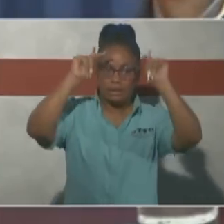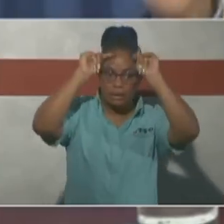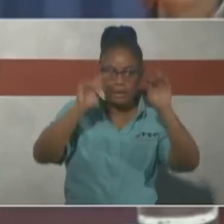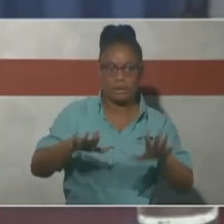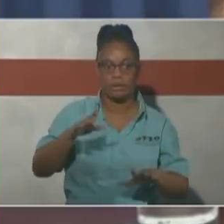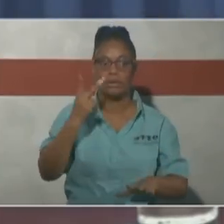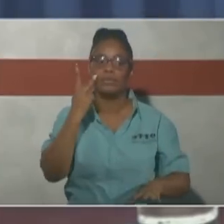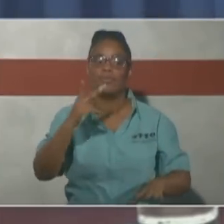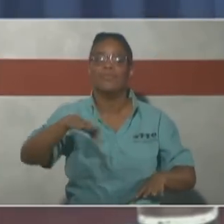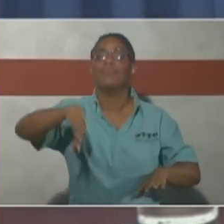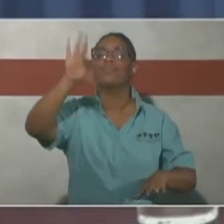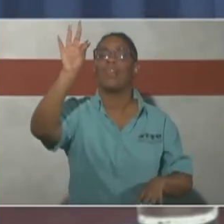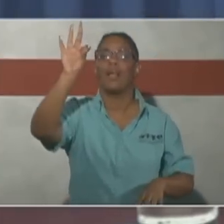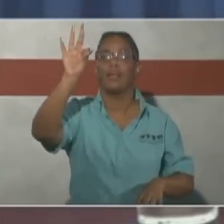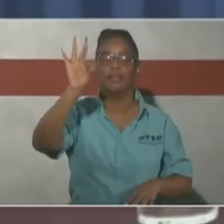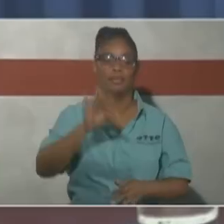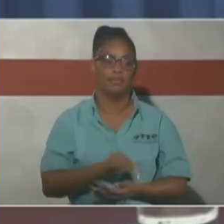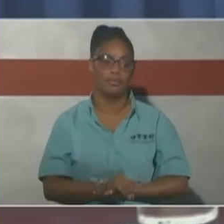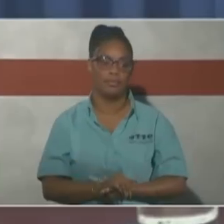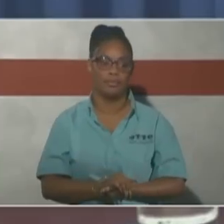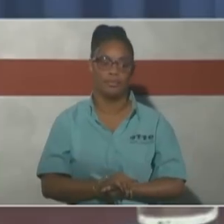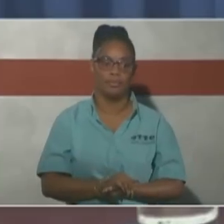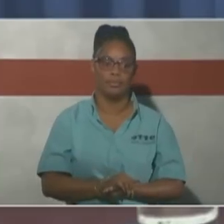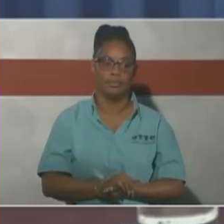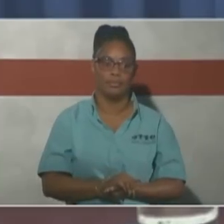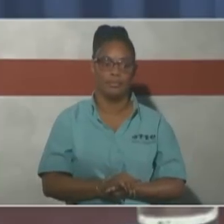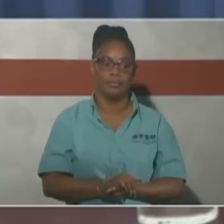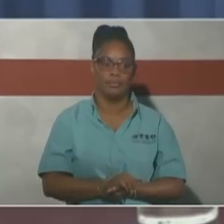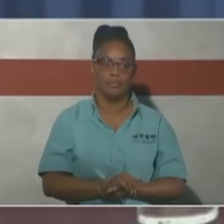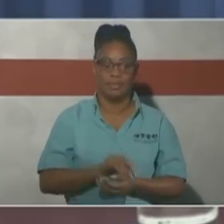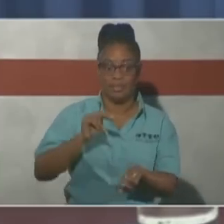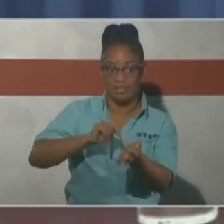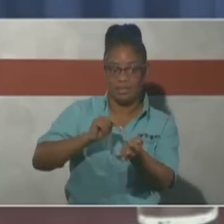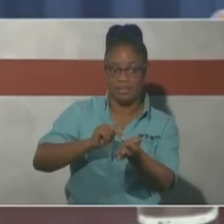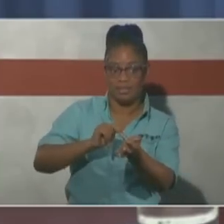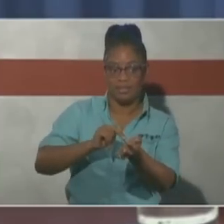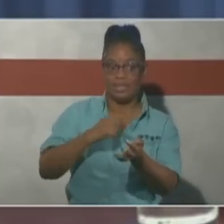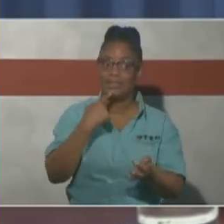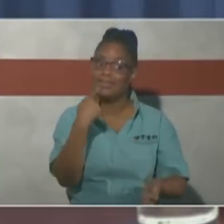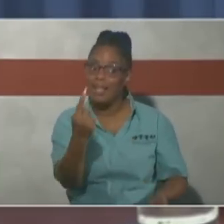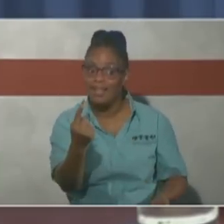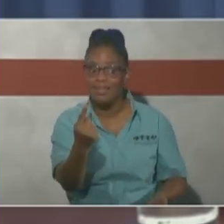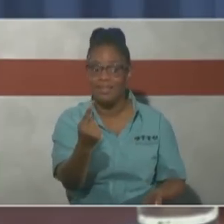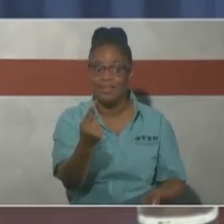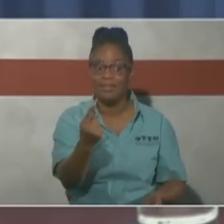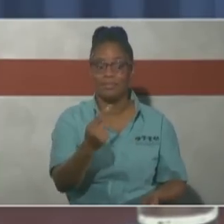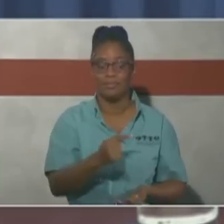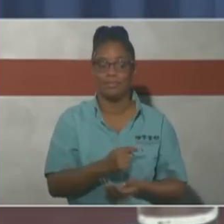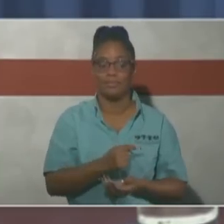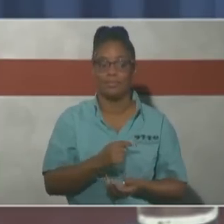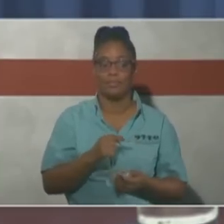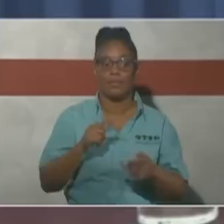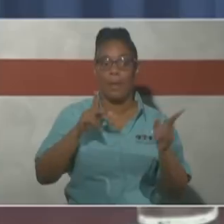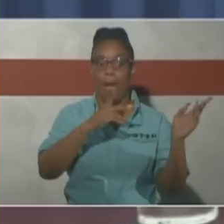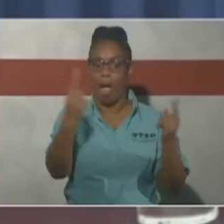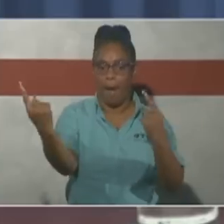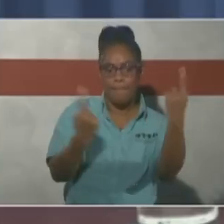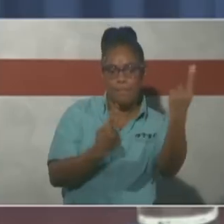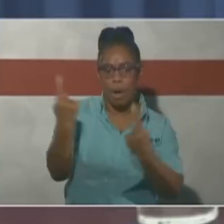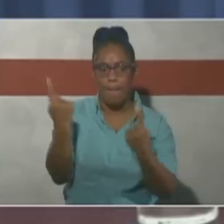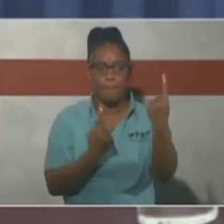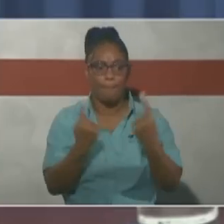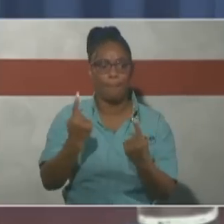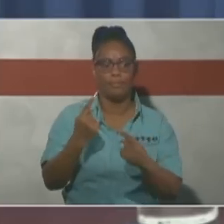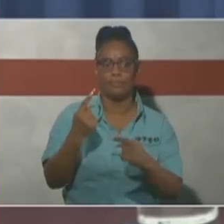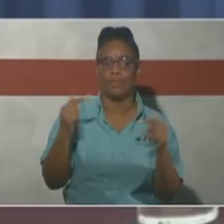it's Sinopharm, whether it's J&J, are all captured in this data. You have